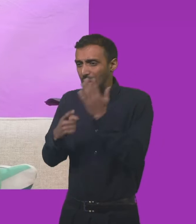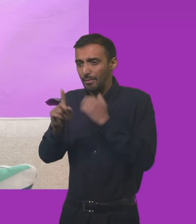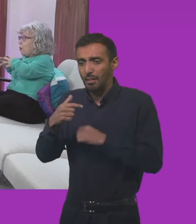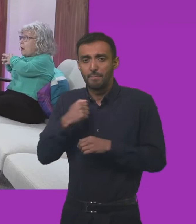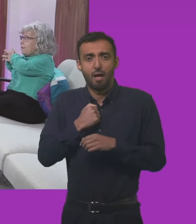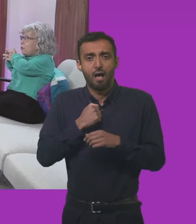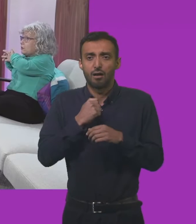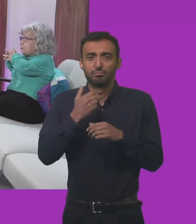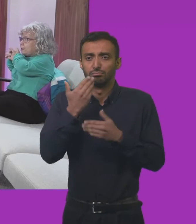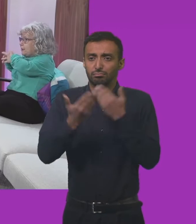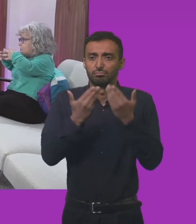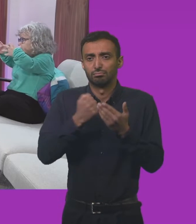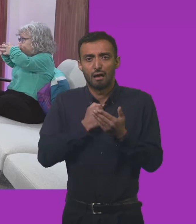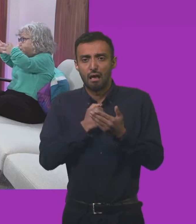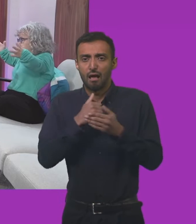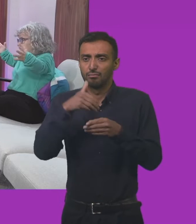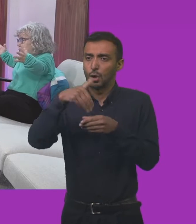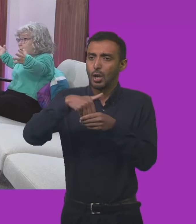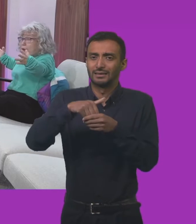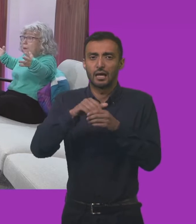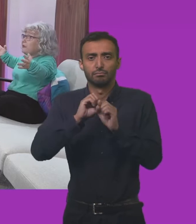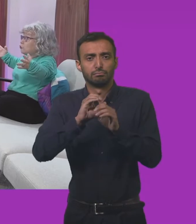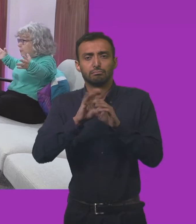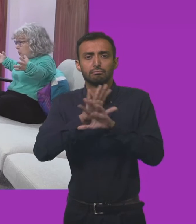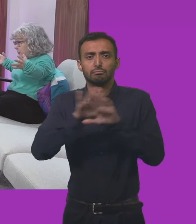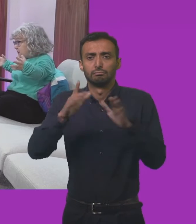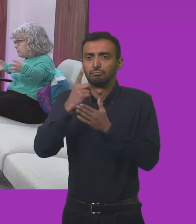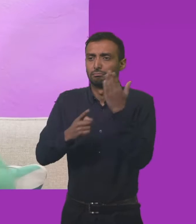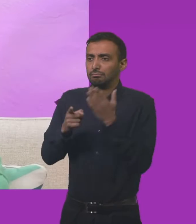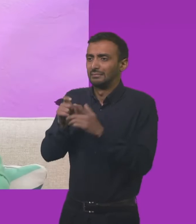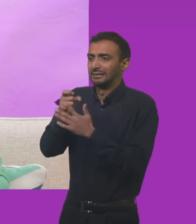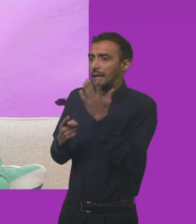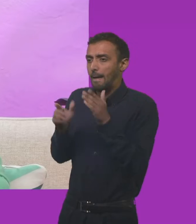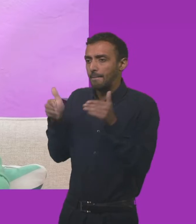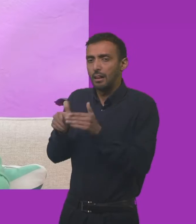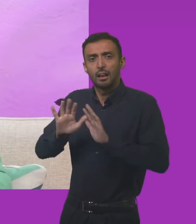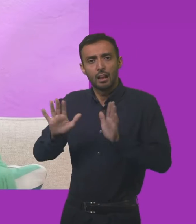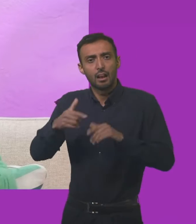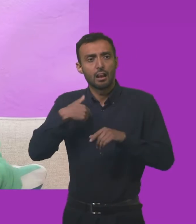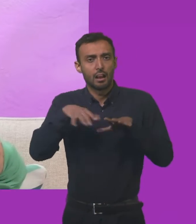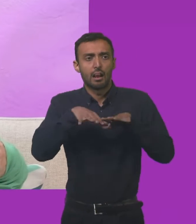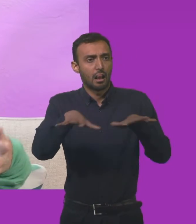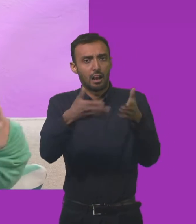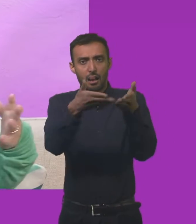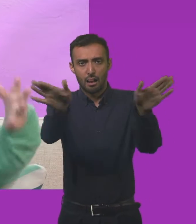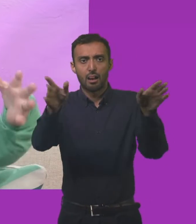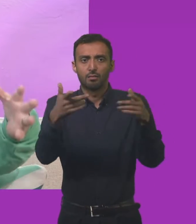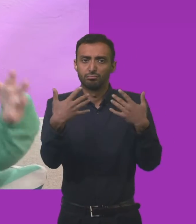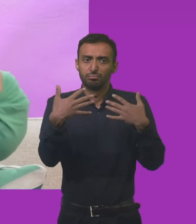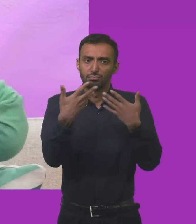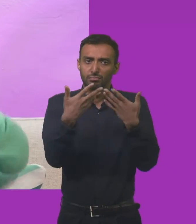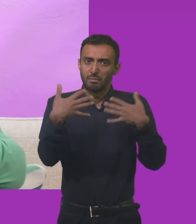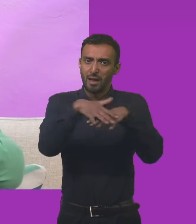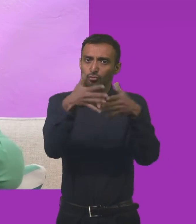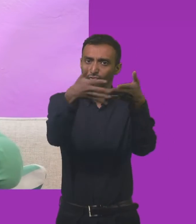I always played to sort of, I guess, what we call mainstream audiences. And so therefore if you look at it as a